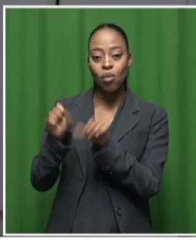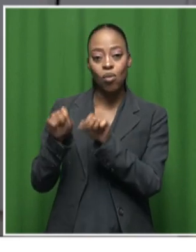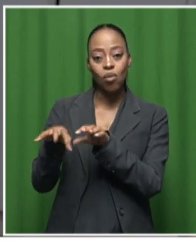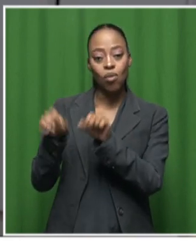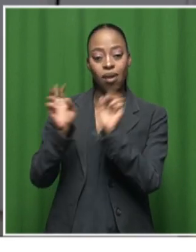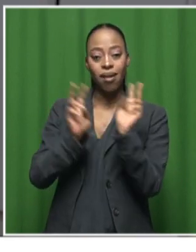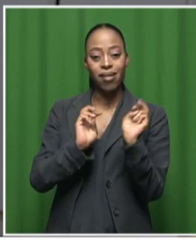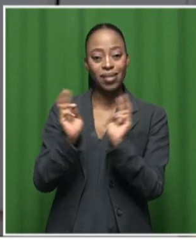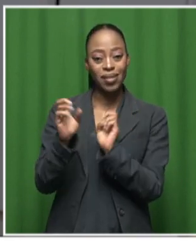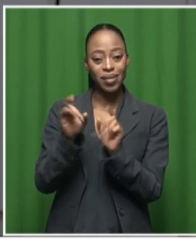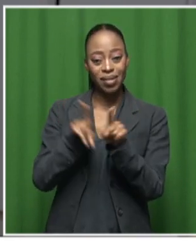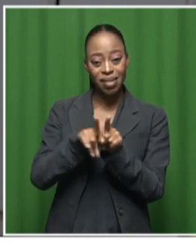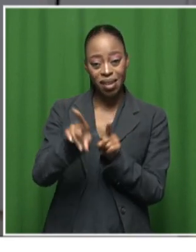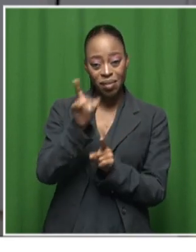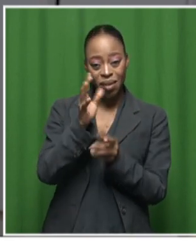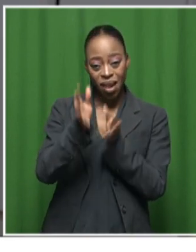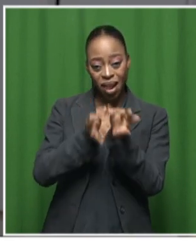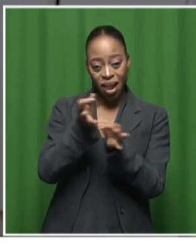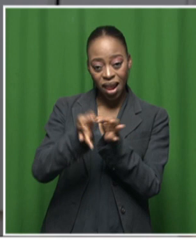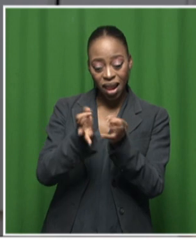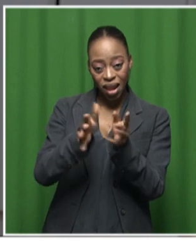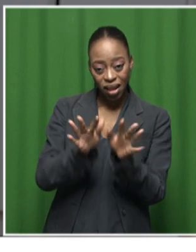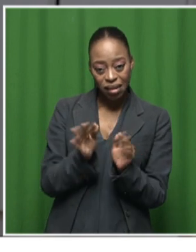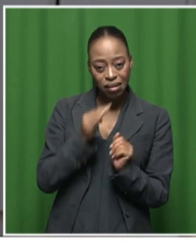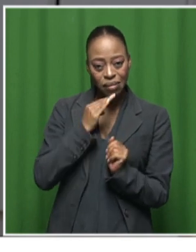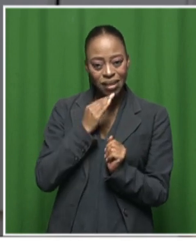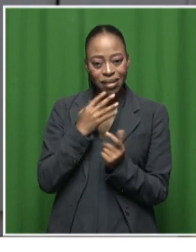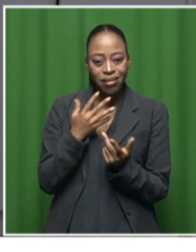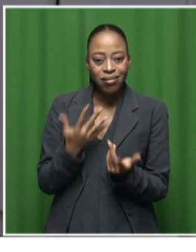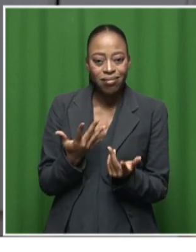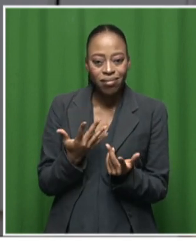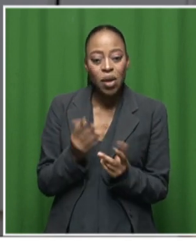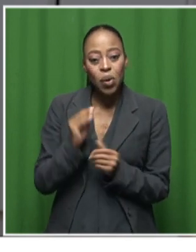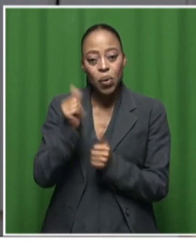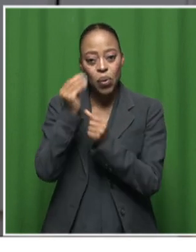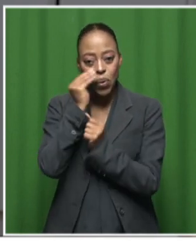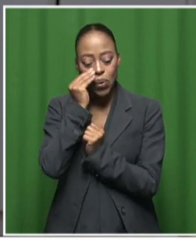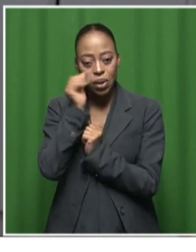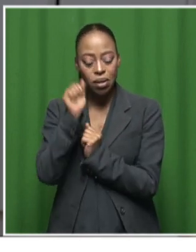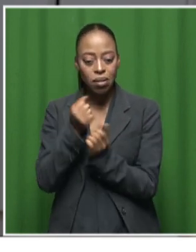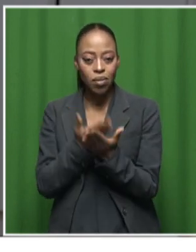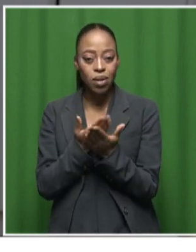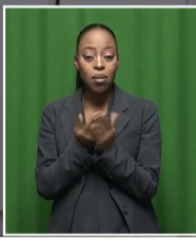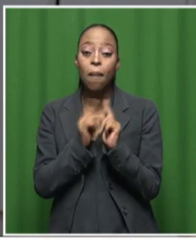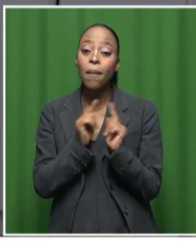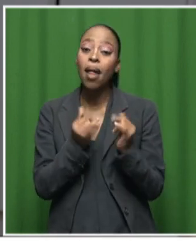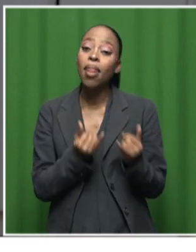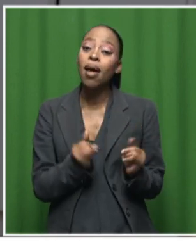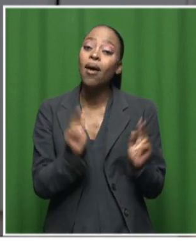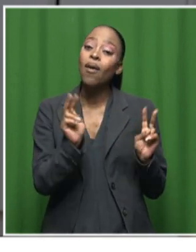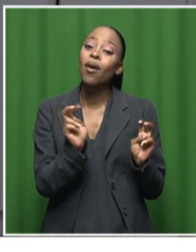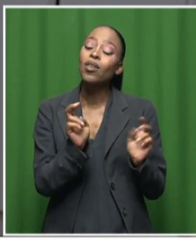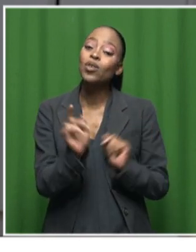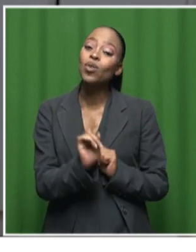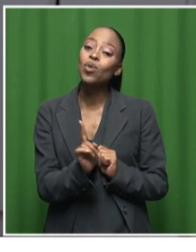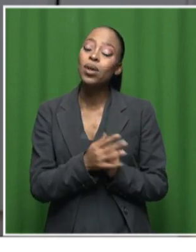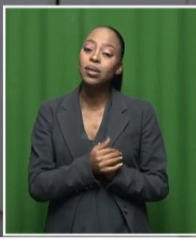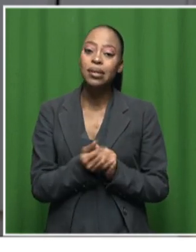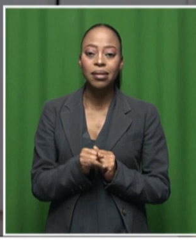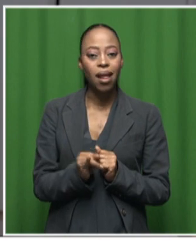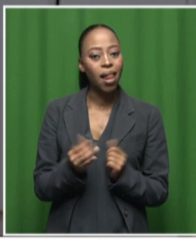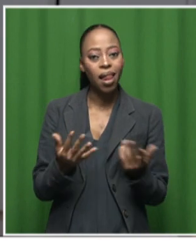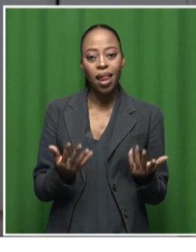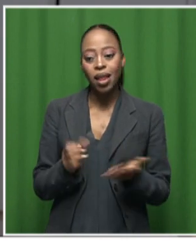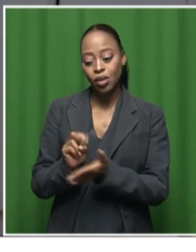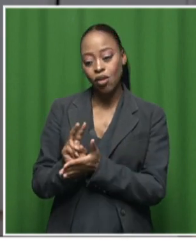issues, which you've just been discussing. And that, I guess that's got to be good news. But the reality is, unfortunately, we still have